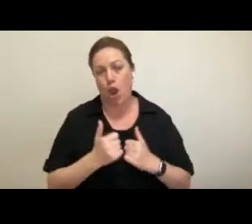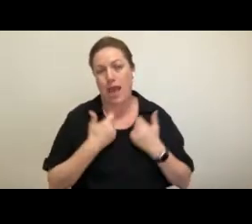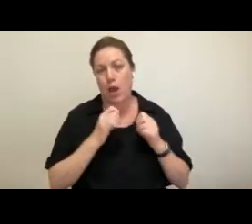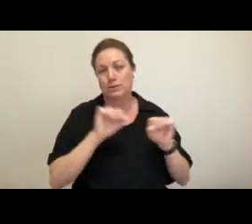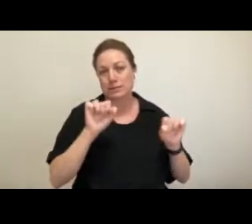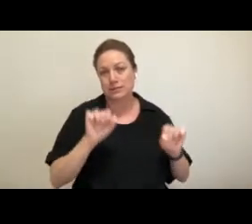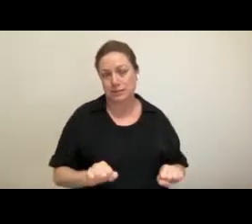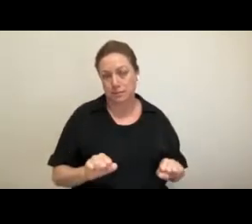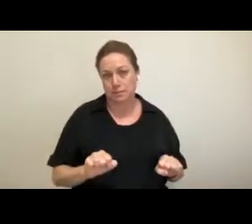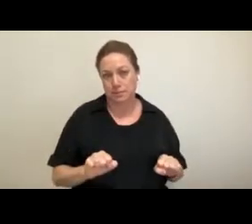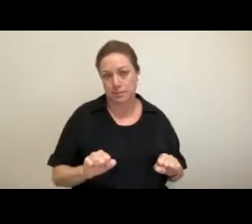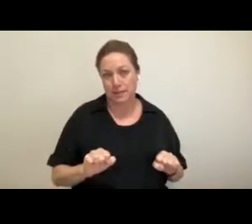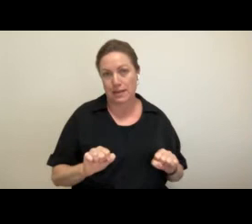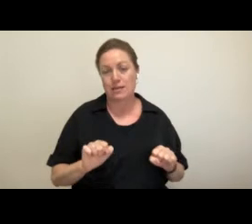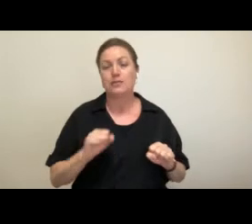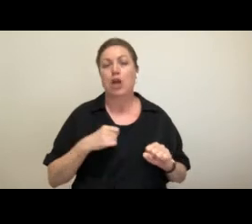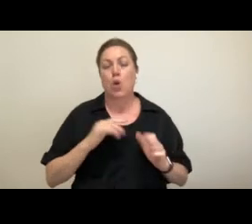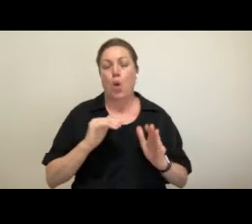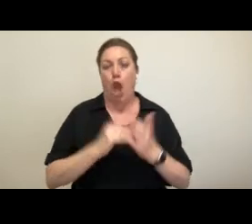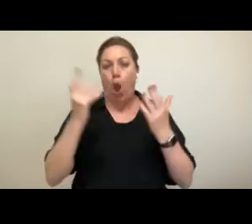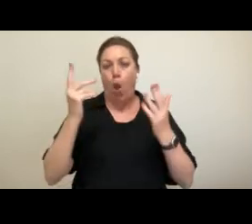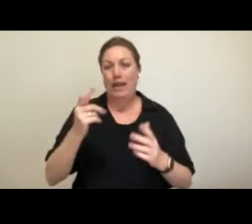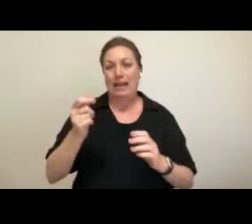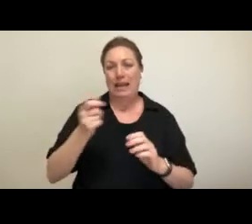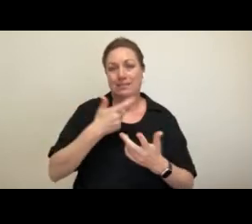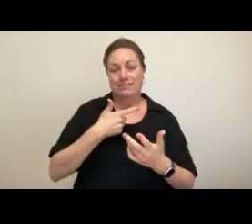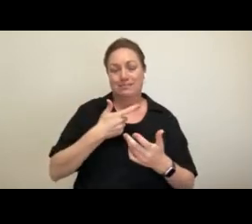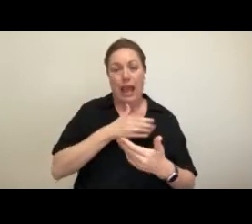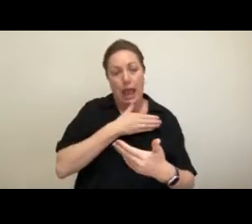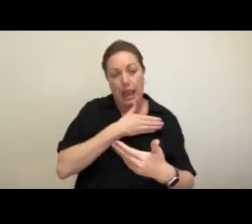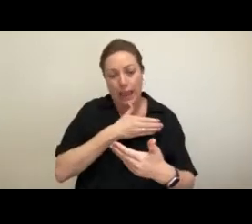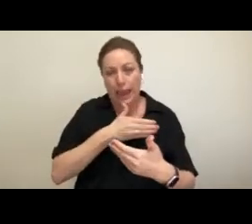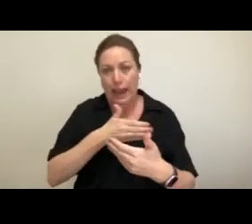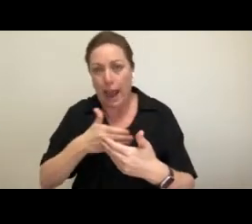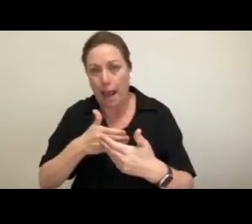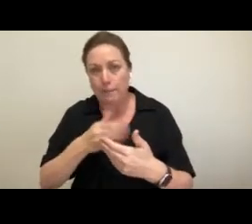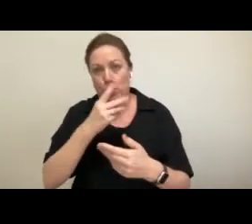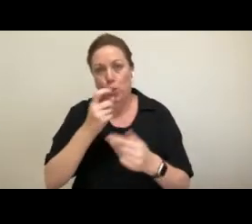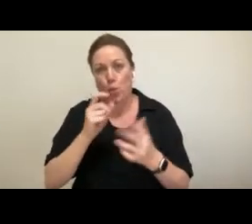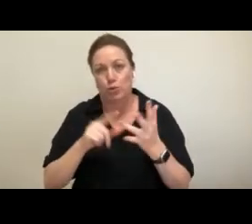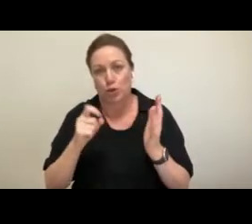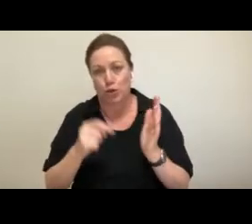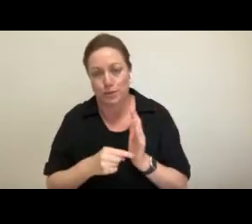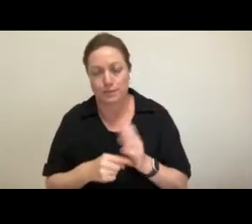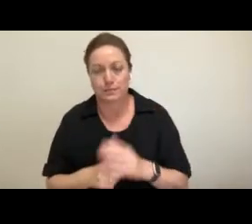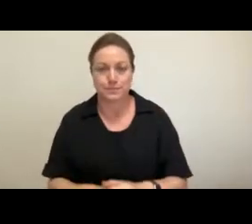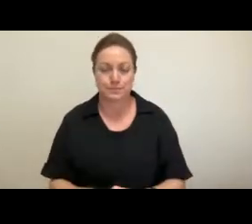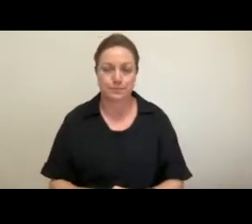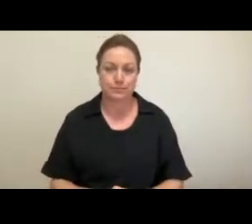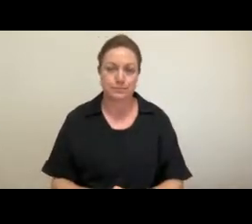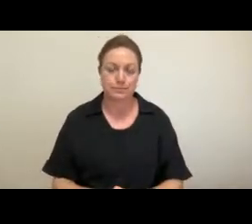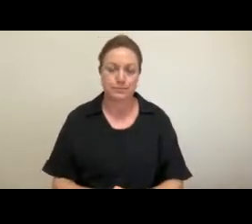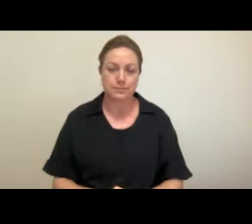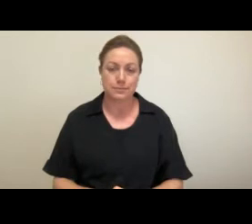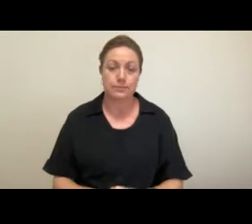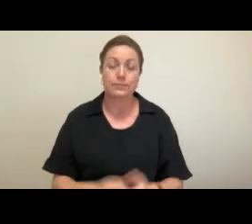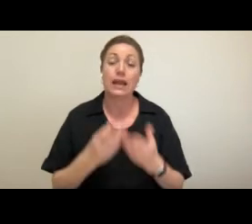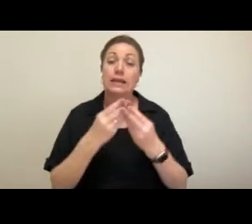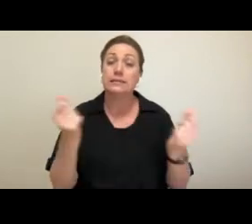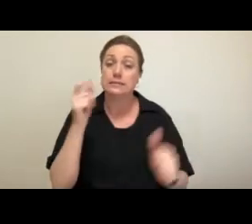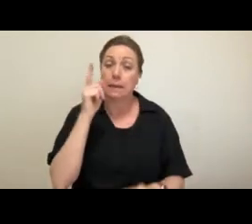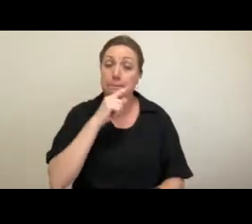not matchmaking anyone, we're just sharing information. Next slide, please, Jane. Some people have been asking about